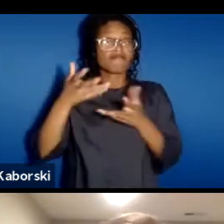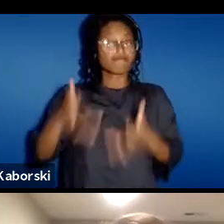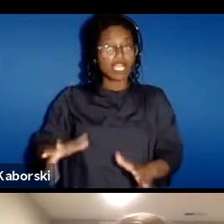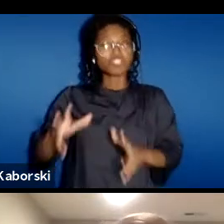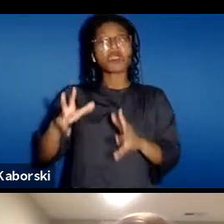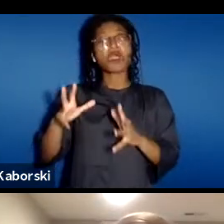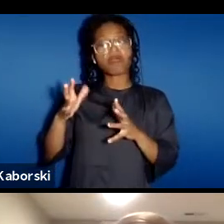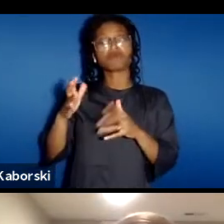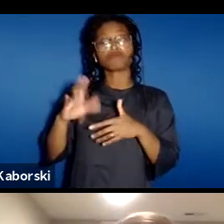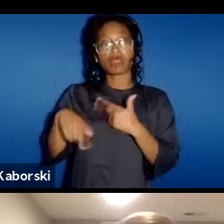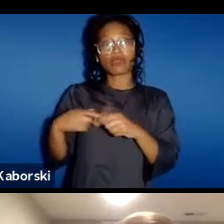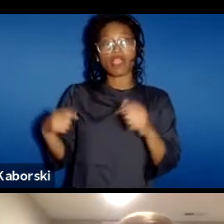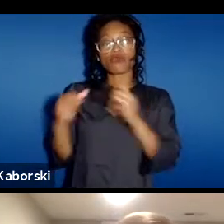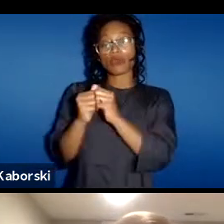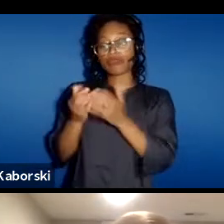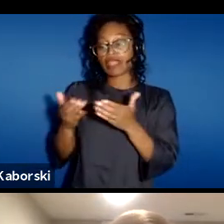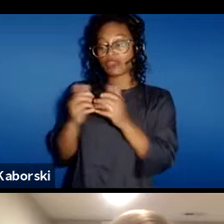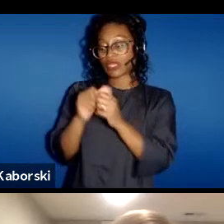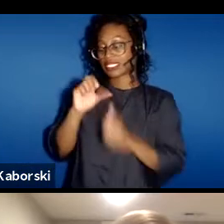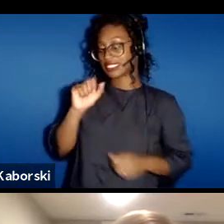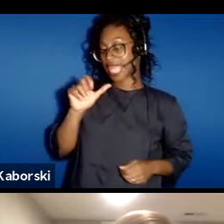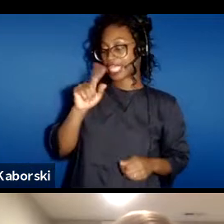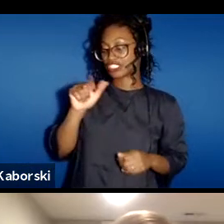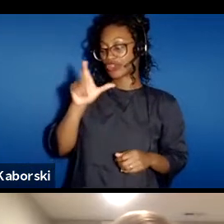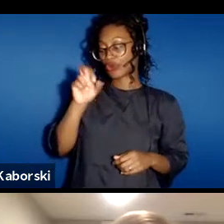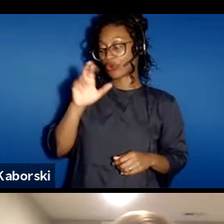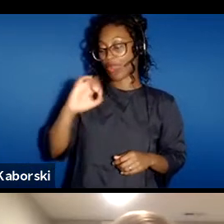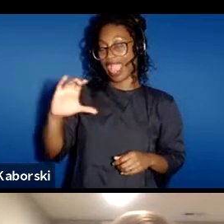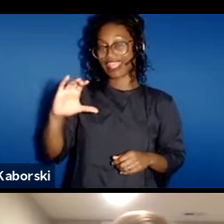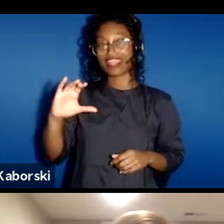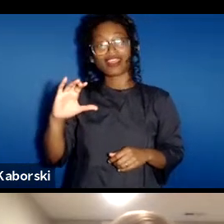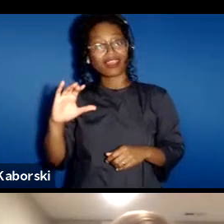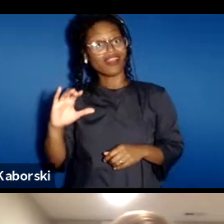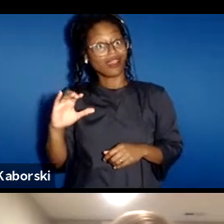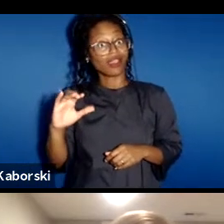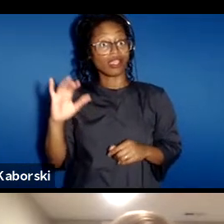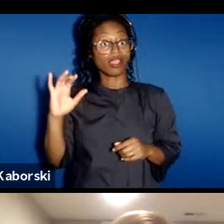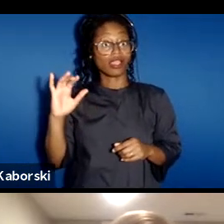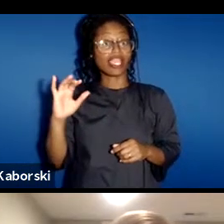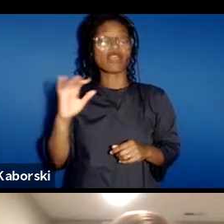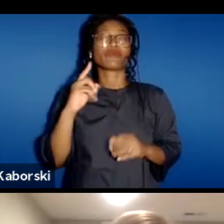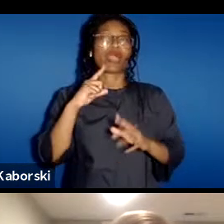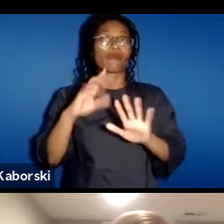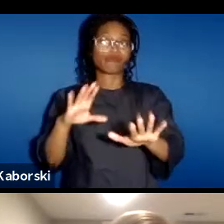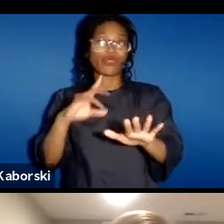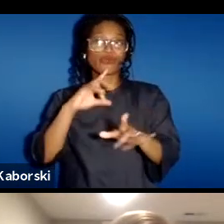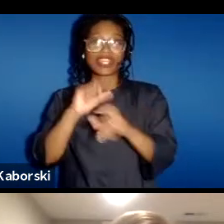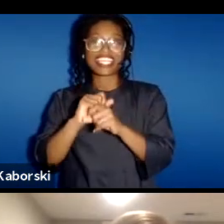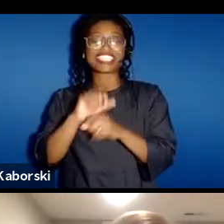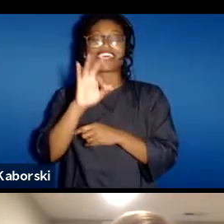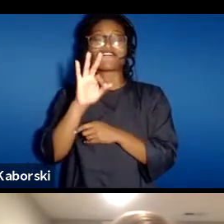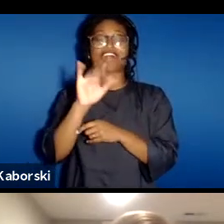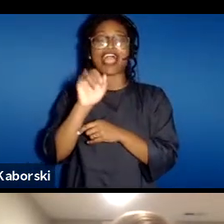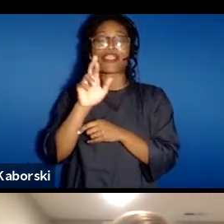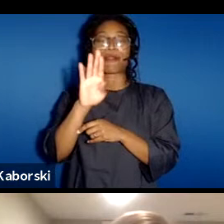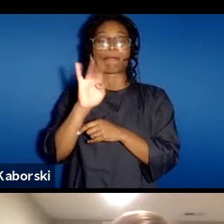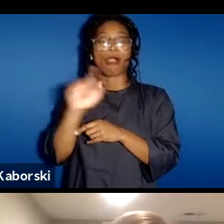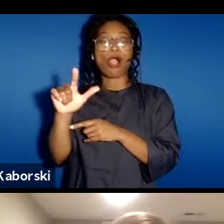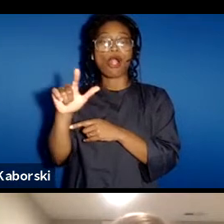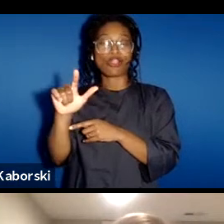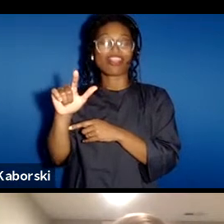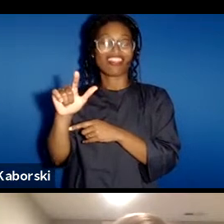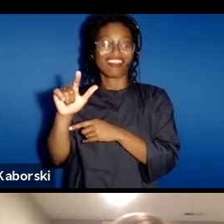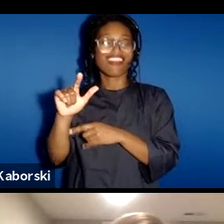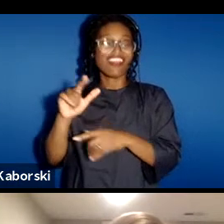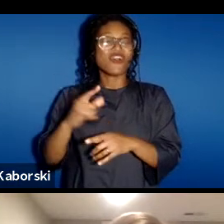with Sazerac, and it actually ended up being Wild Fireball whiskey. And the gentleman across the